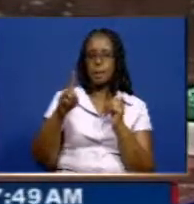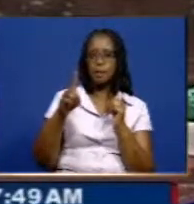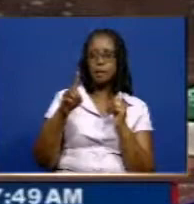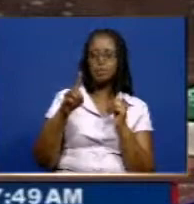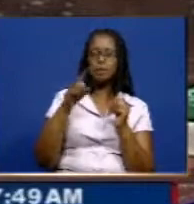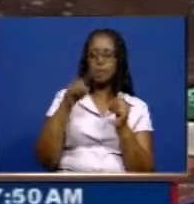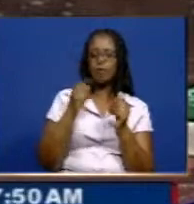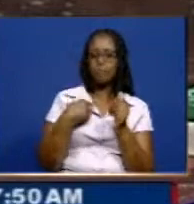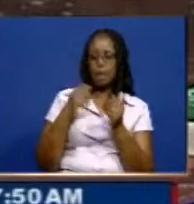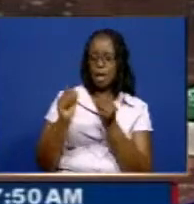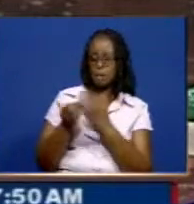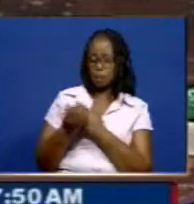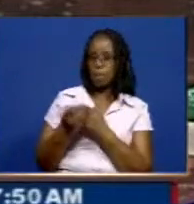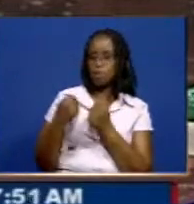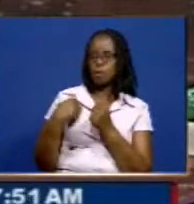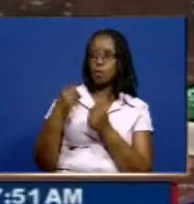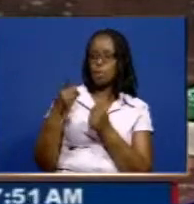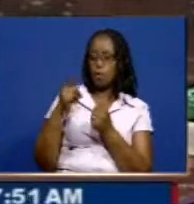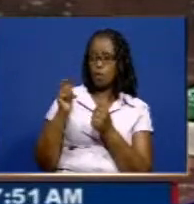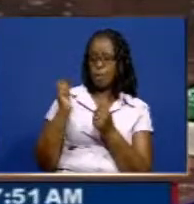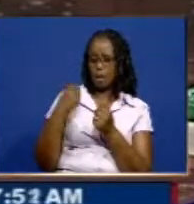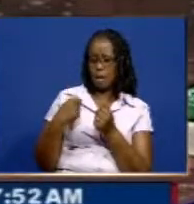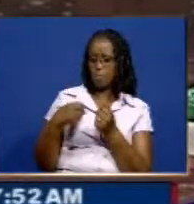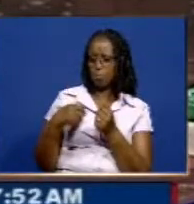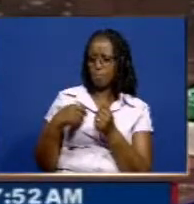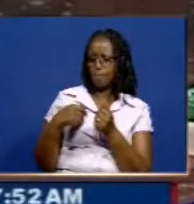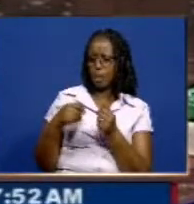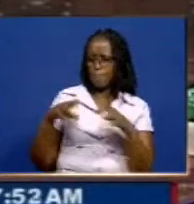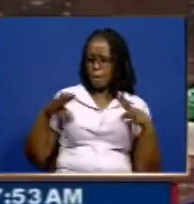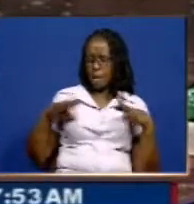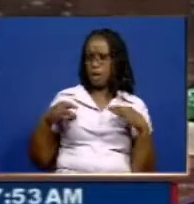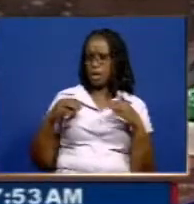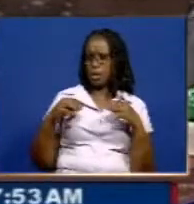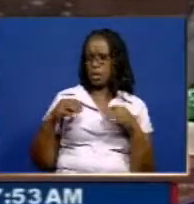forward. So can we adjourn up to